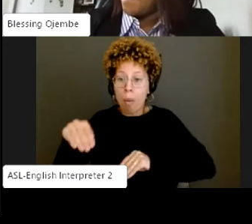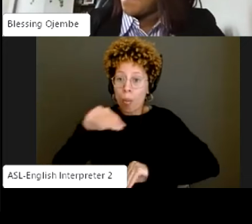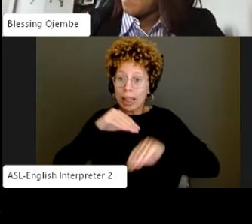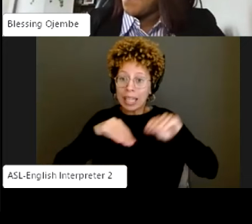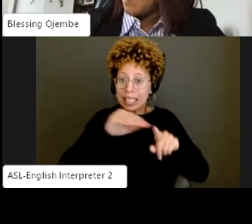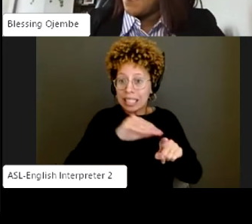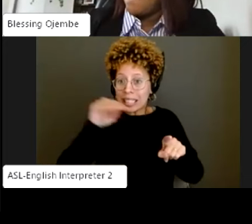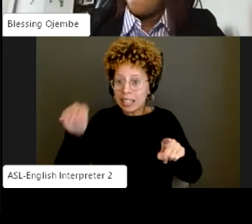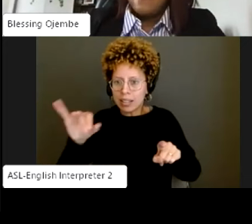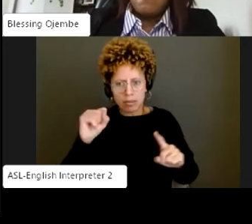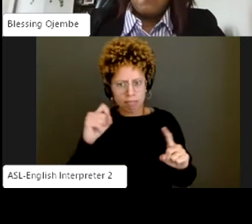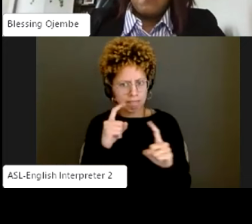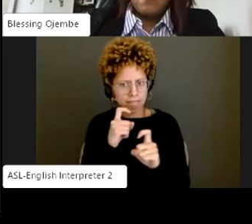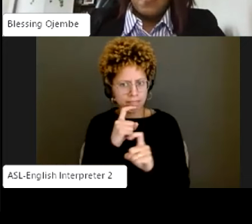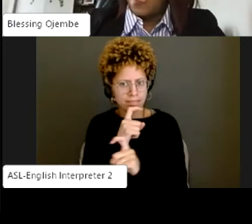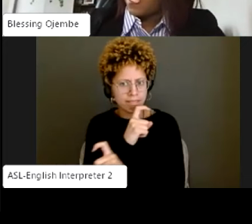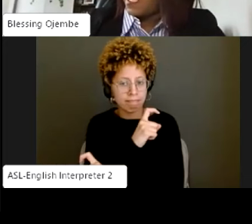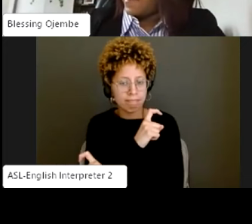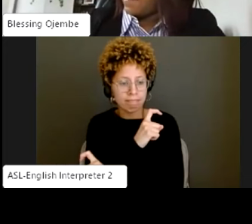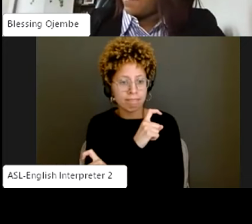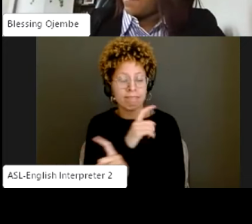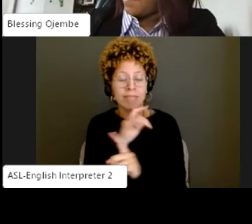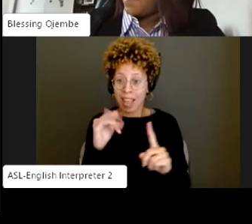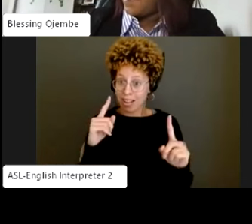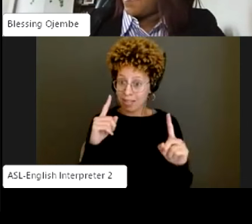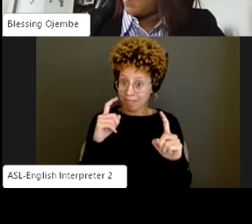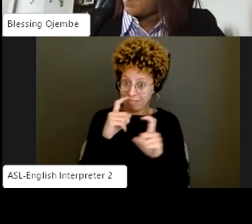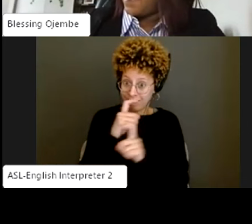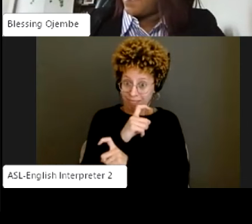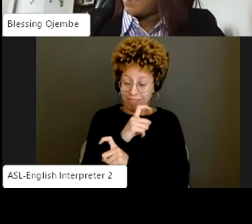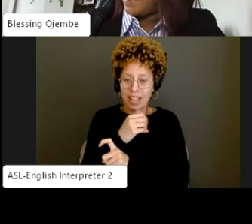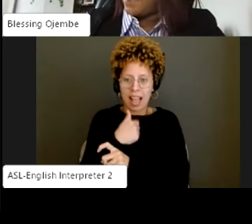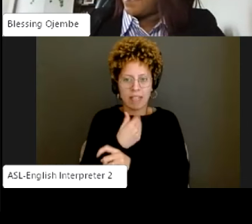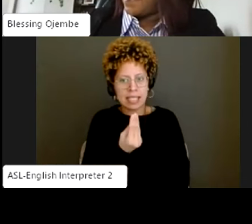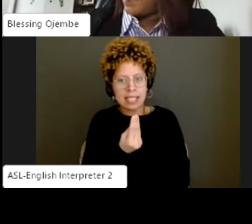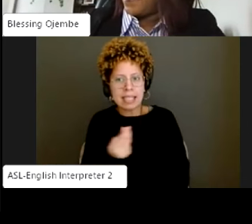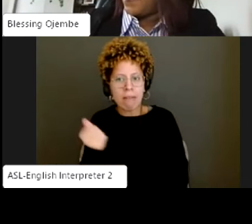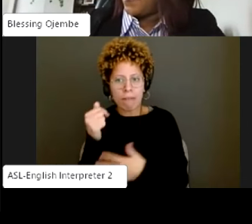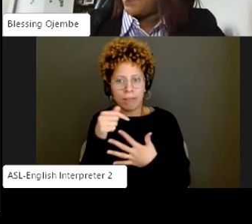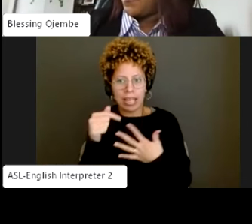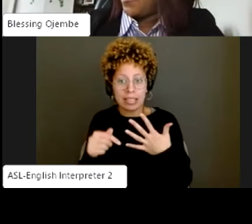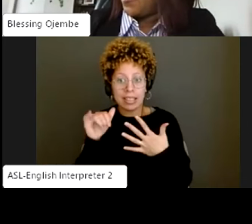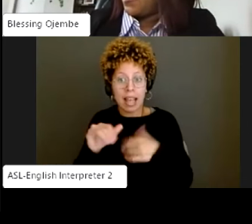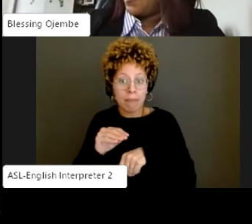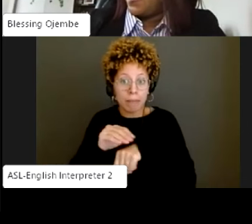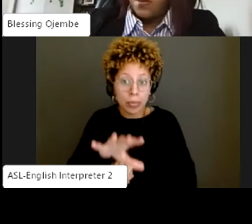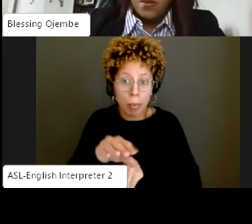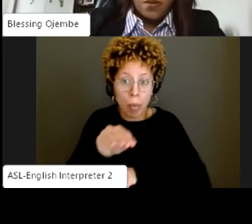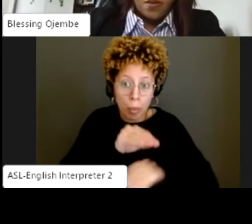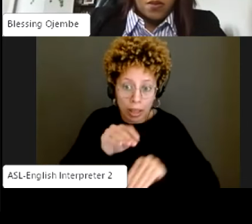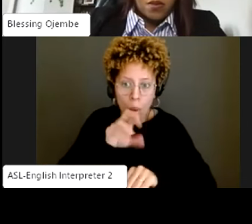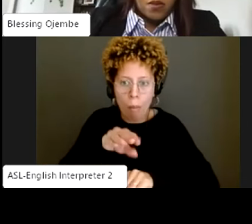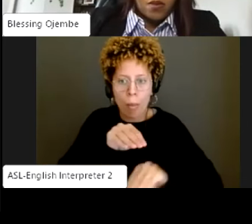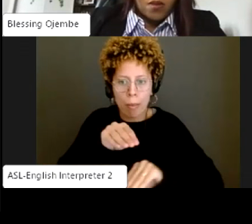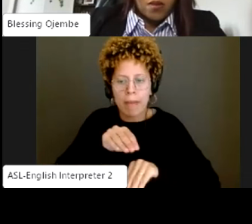this complexity is embedded in several factors that either influence mobility or mobility influence in. There